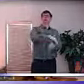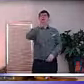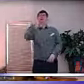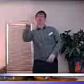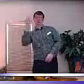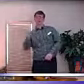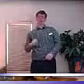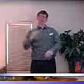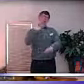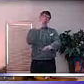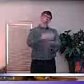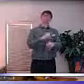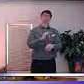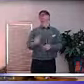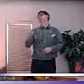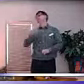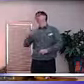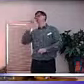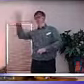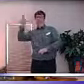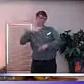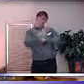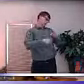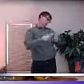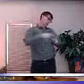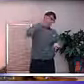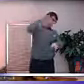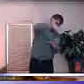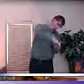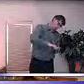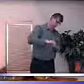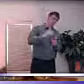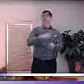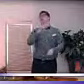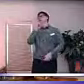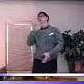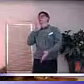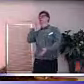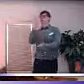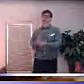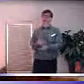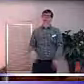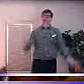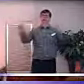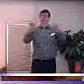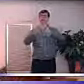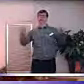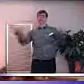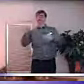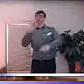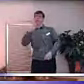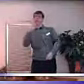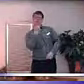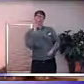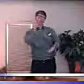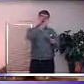4 minutes. That's what the world believed. It expected to be true, and that's what it experienced as being